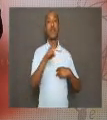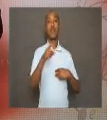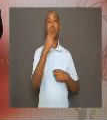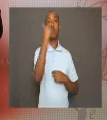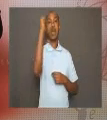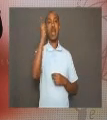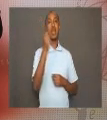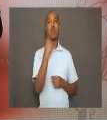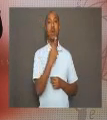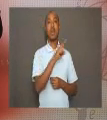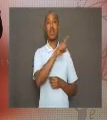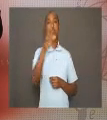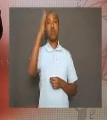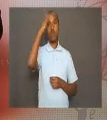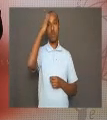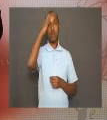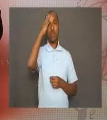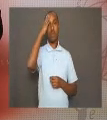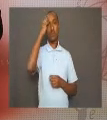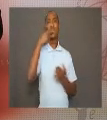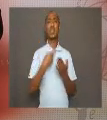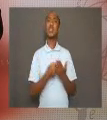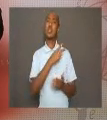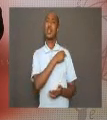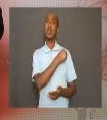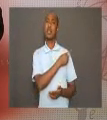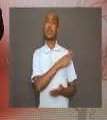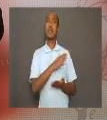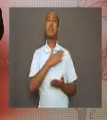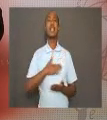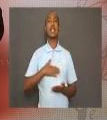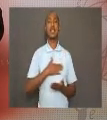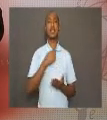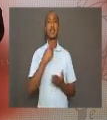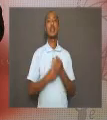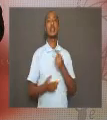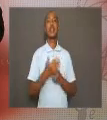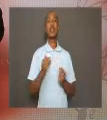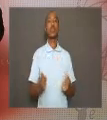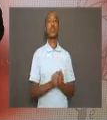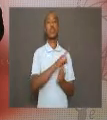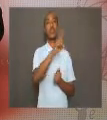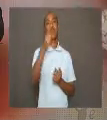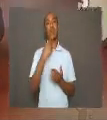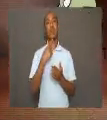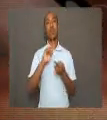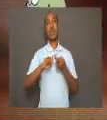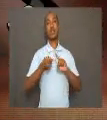you know ever taken this treatment? Please discuss this with your classmates.